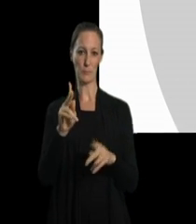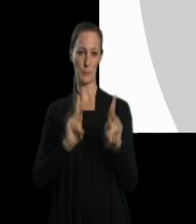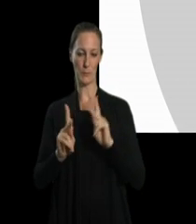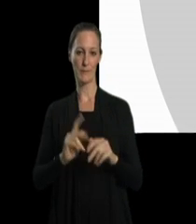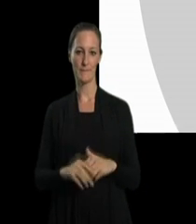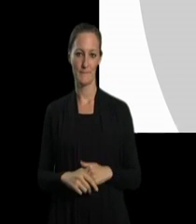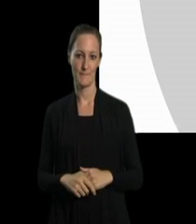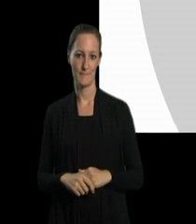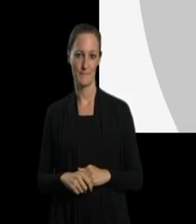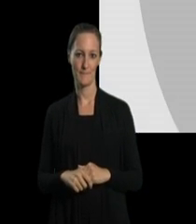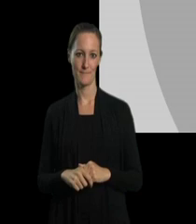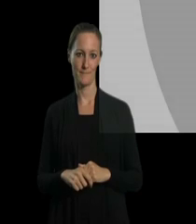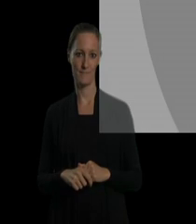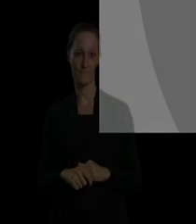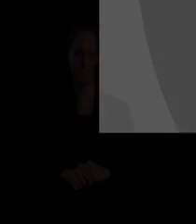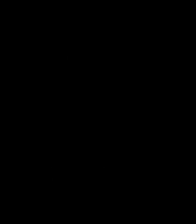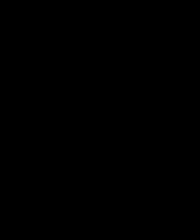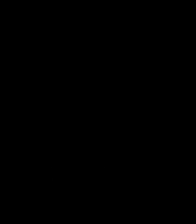the citizens of Minnesota.